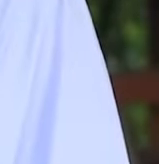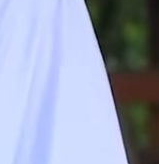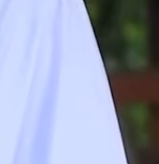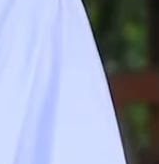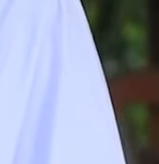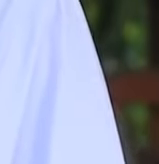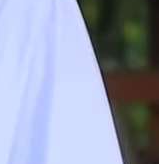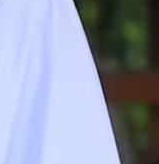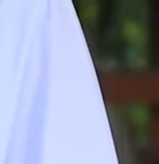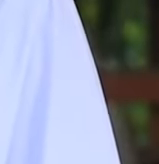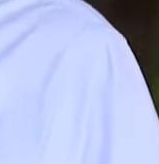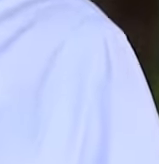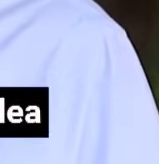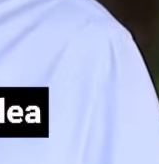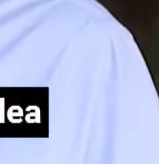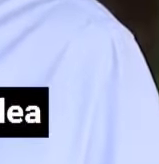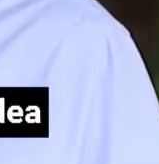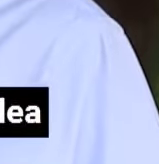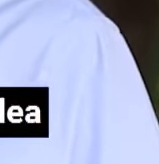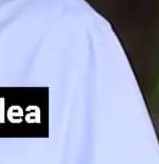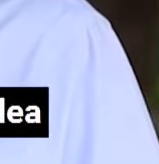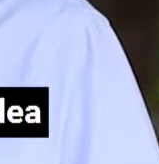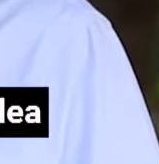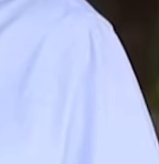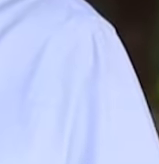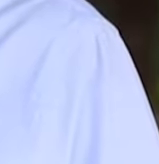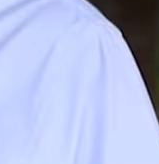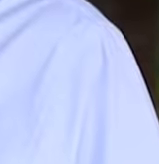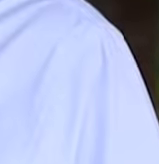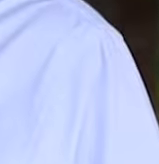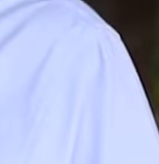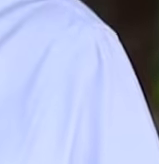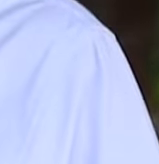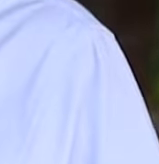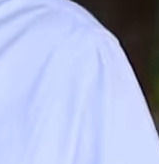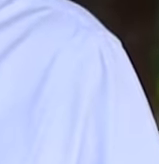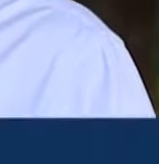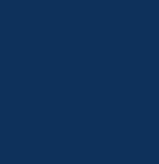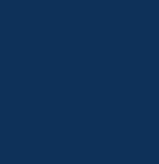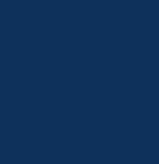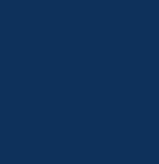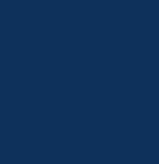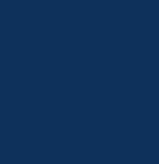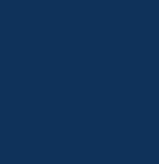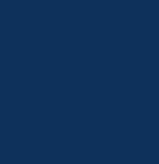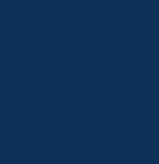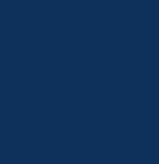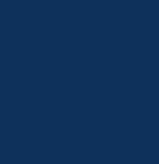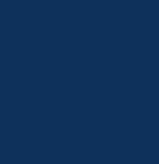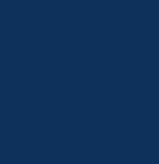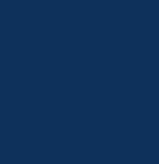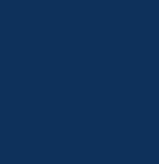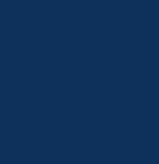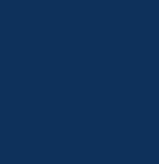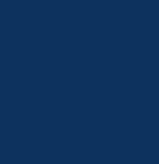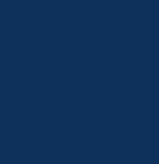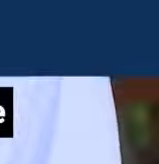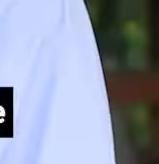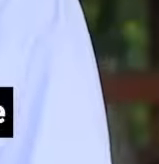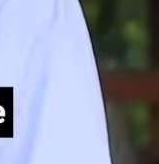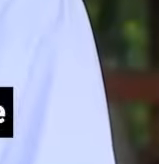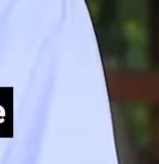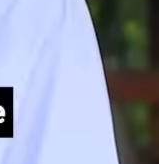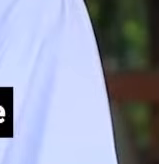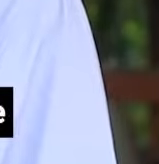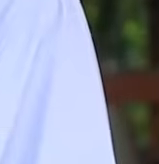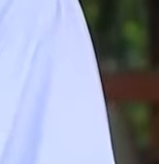Hi, I'm Howie Severino. My colleagues and I developed this idea of creating a podcast as a safe space for sharing insights with